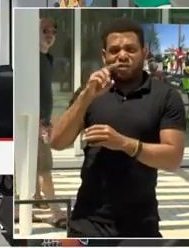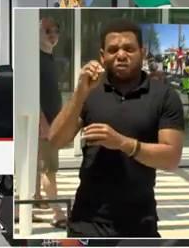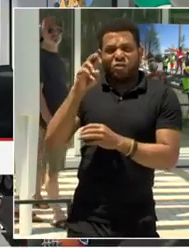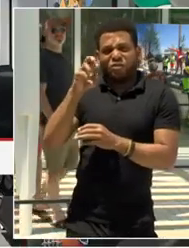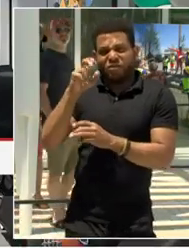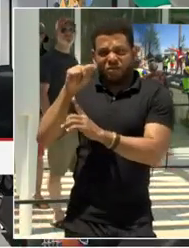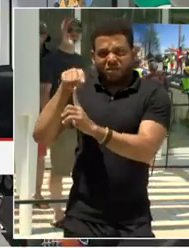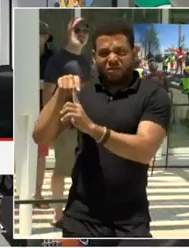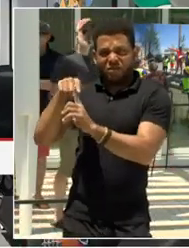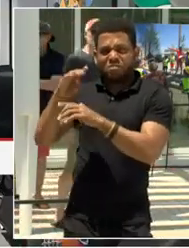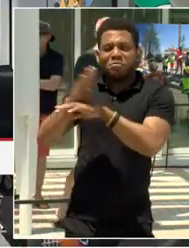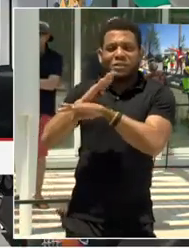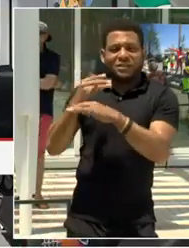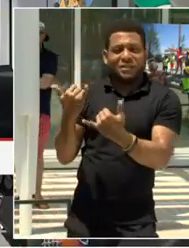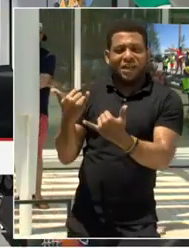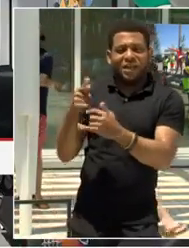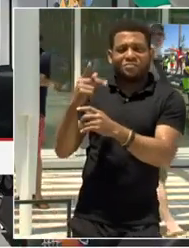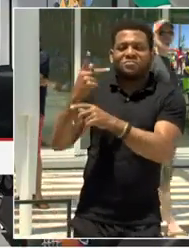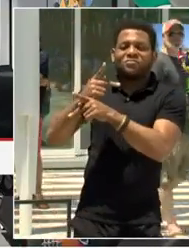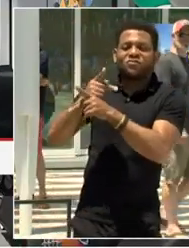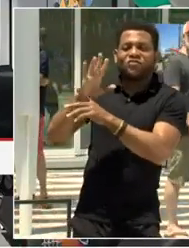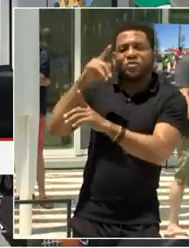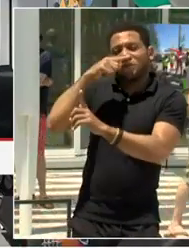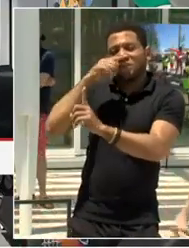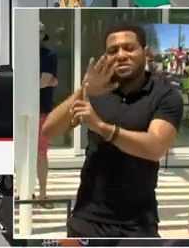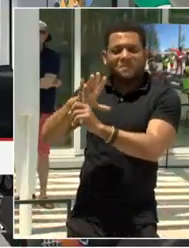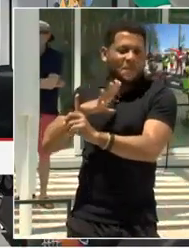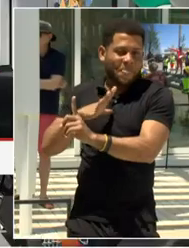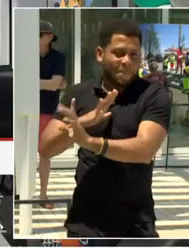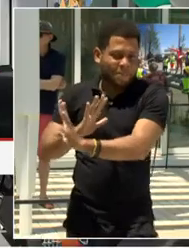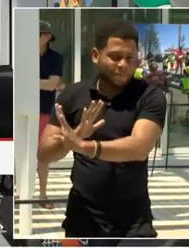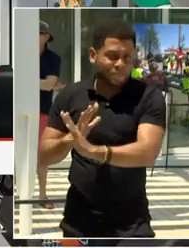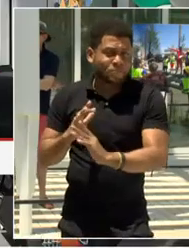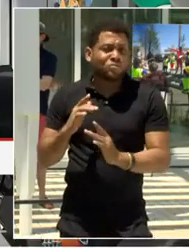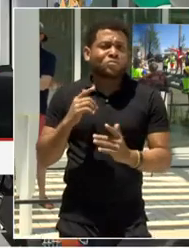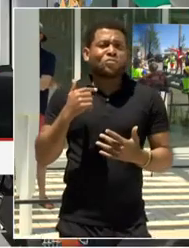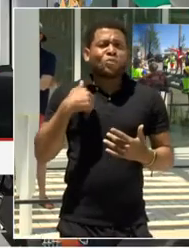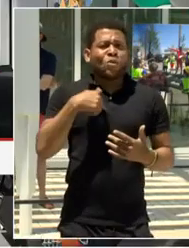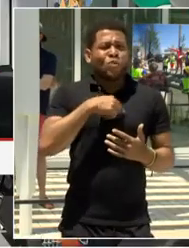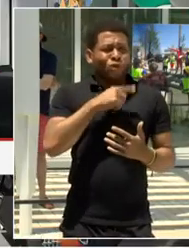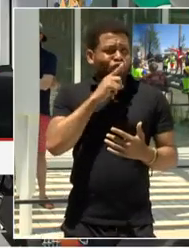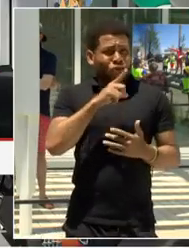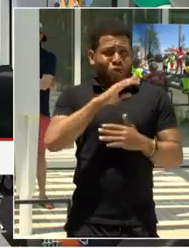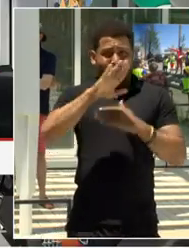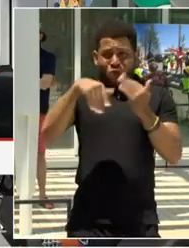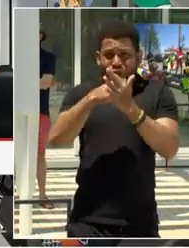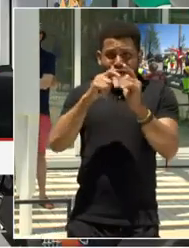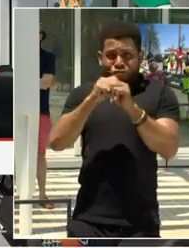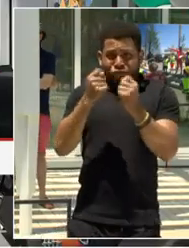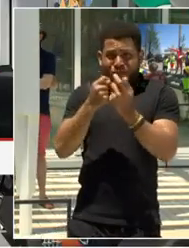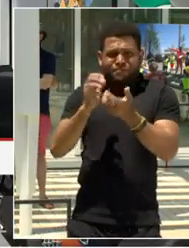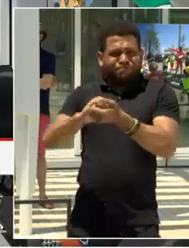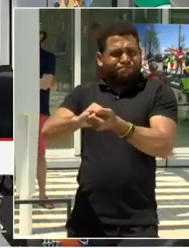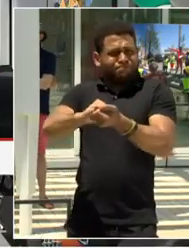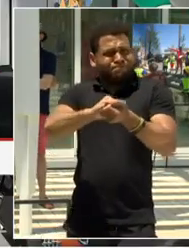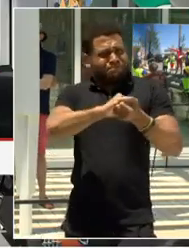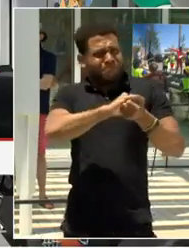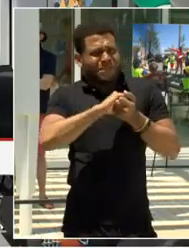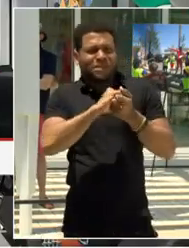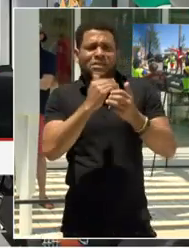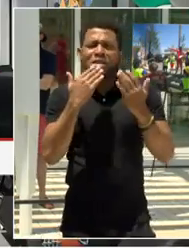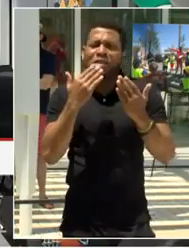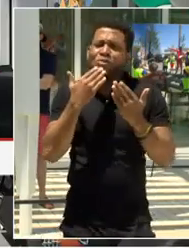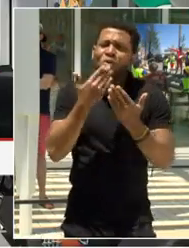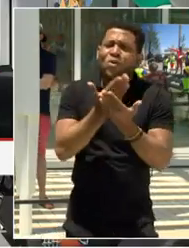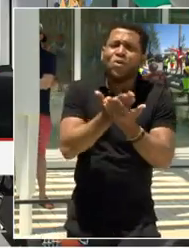was a tremendous effort from all of us, and we are so proud. Thank you to the community, Stronghold, Bloomingdale,